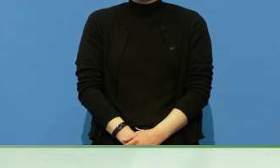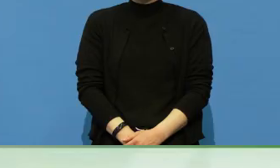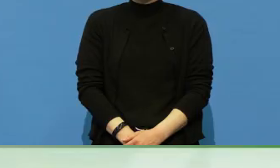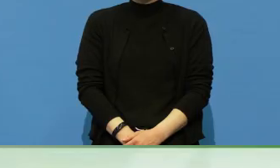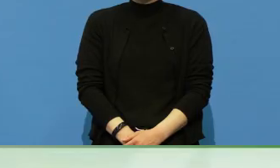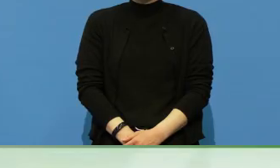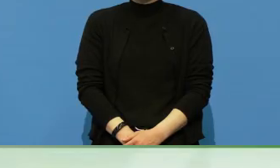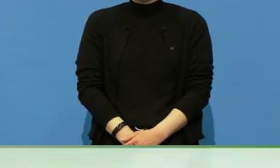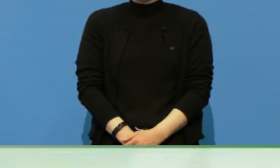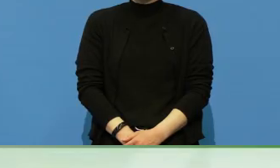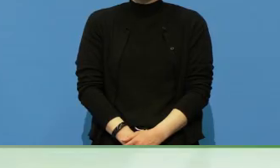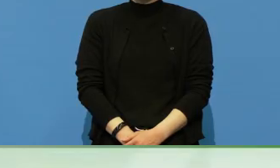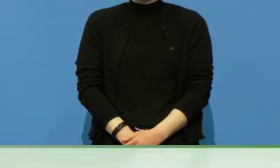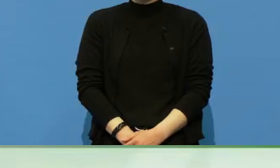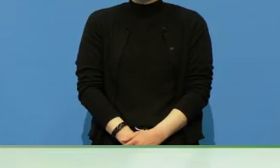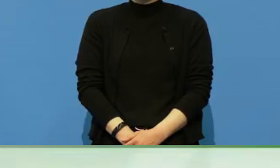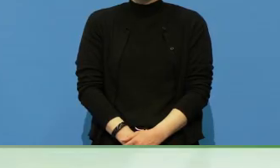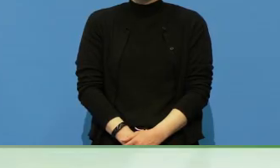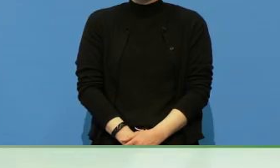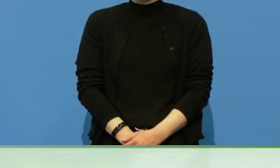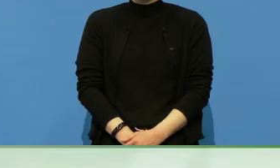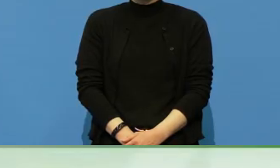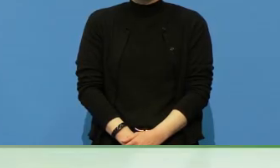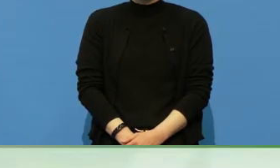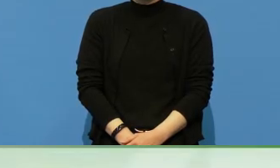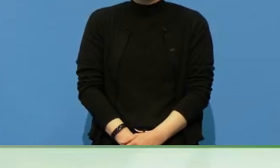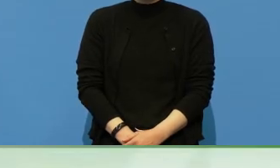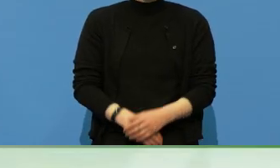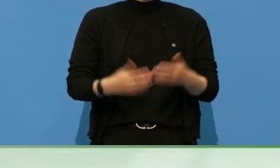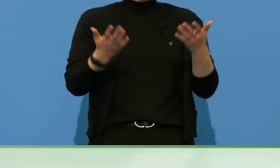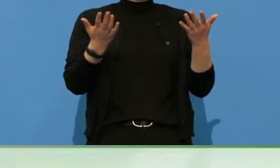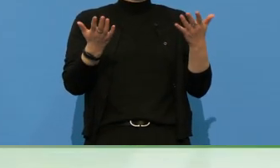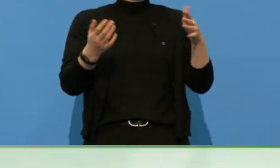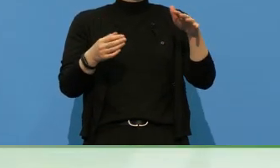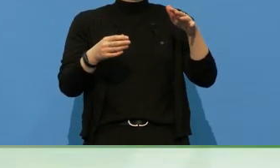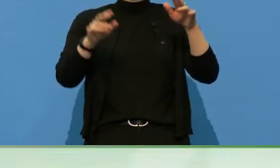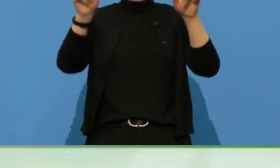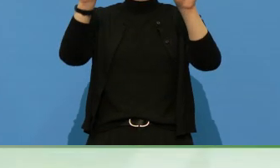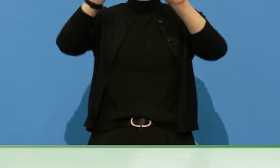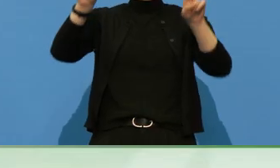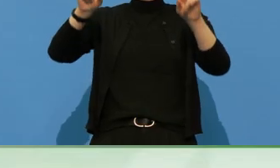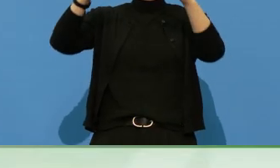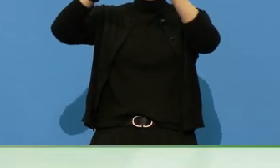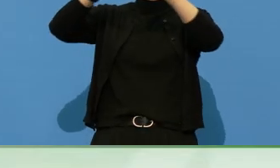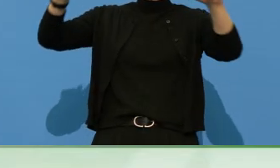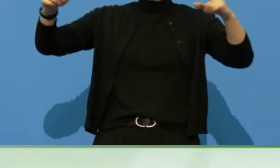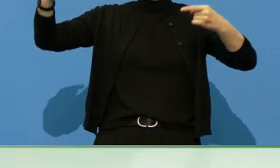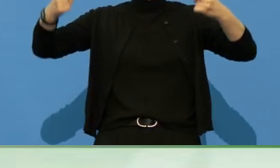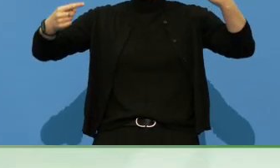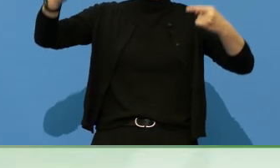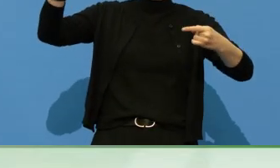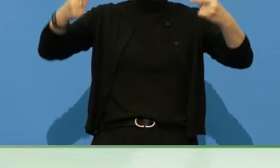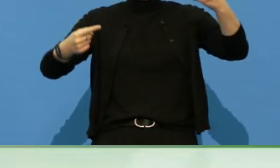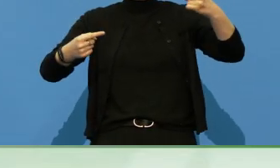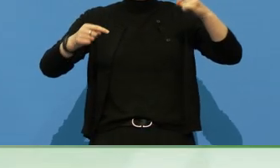the diversity and inclusion politics in the international companies. But before that, it